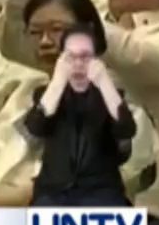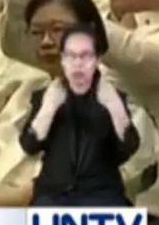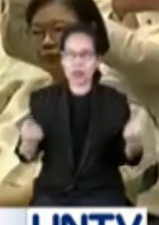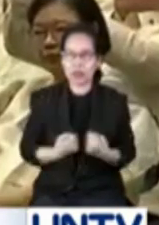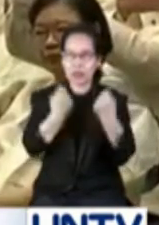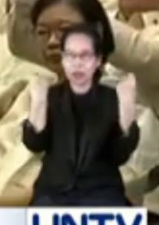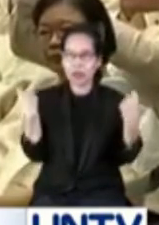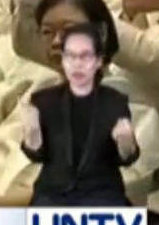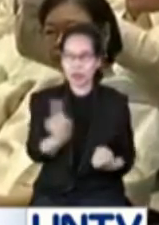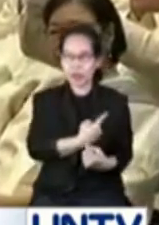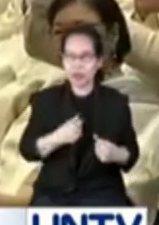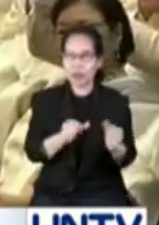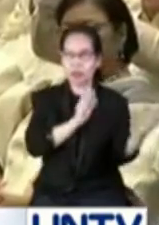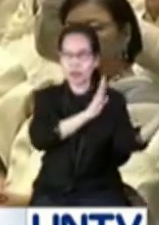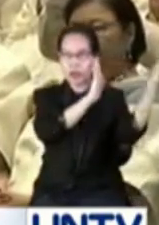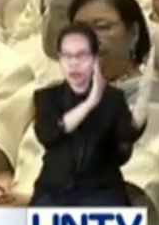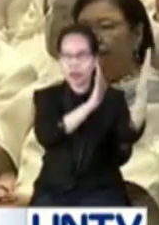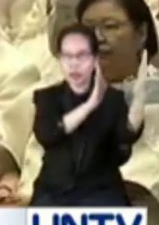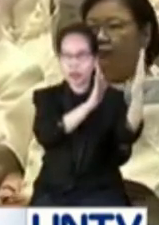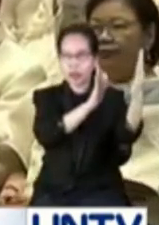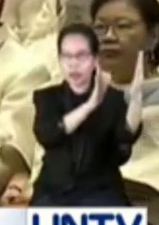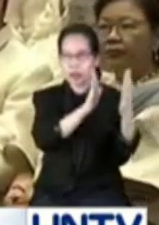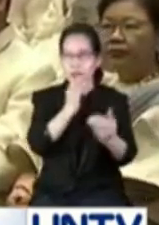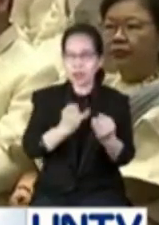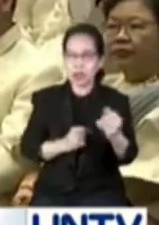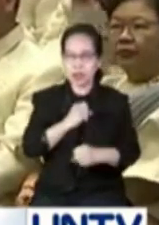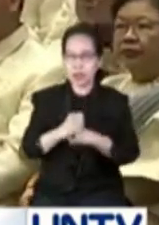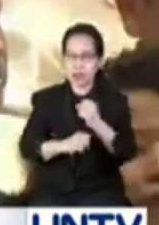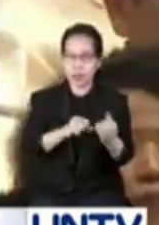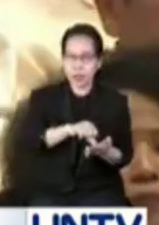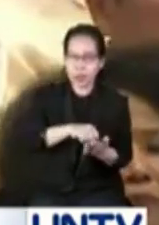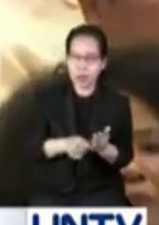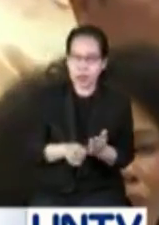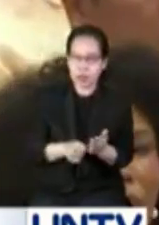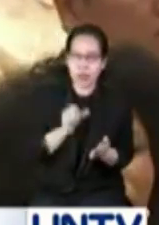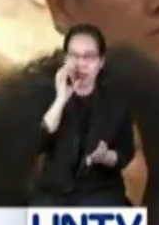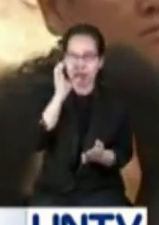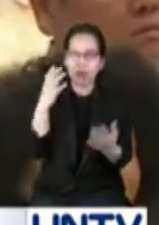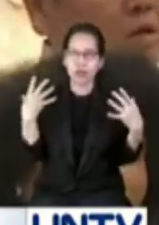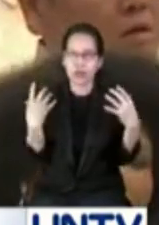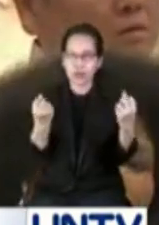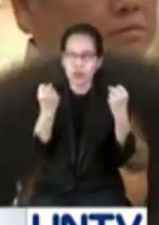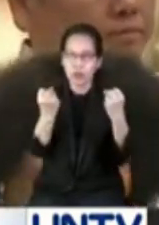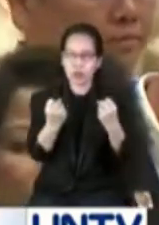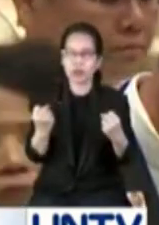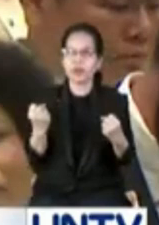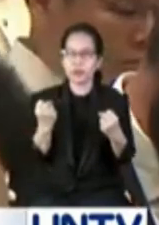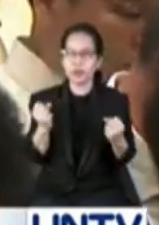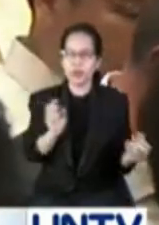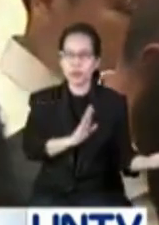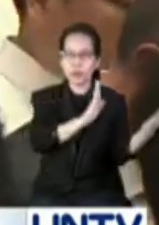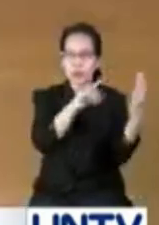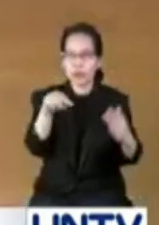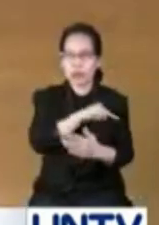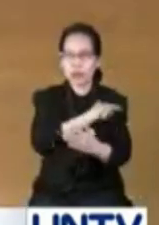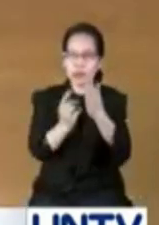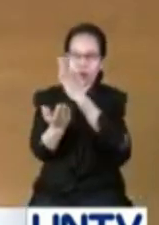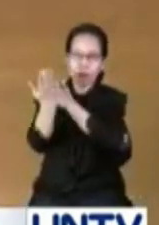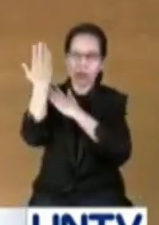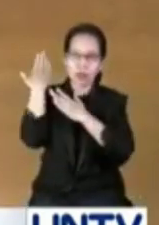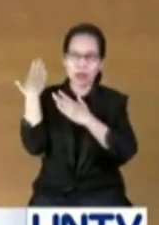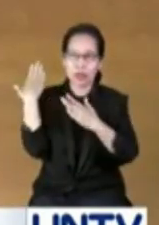face. Last year, we emphasized certain strong headwinds that were confronting us along with the rest of the world in